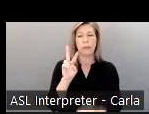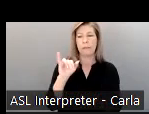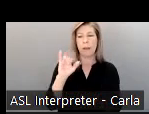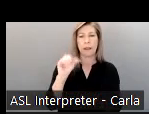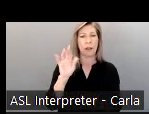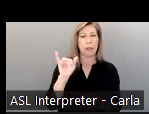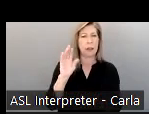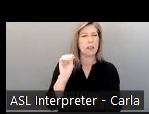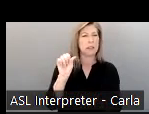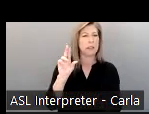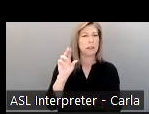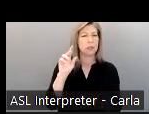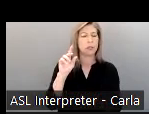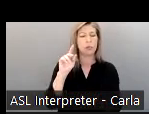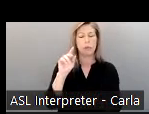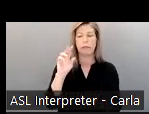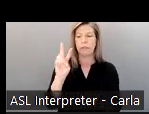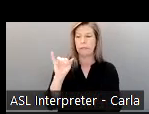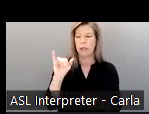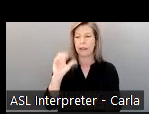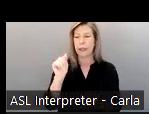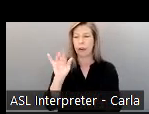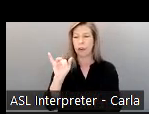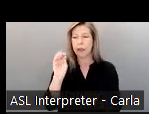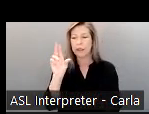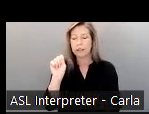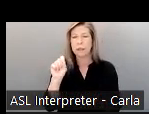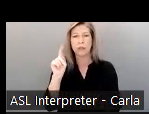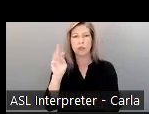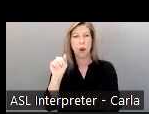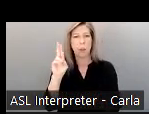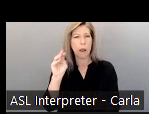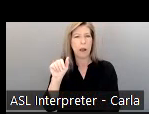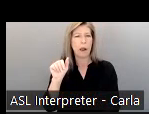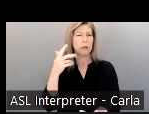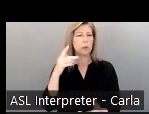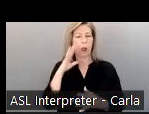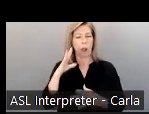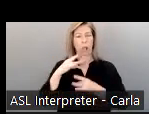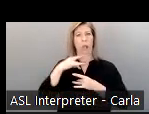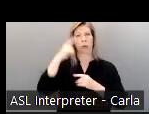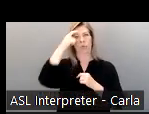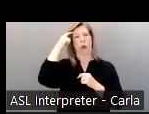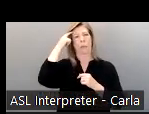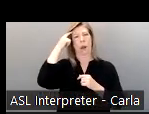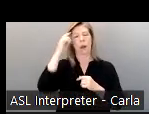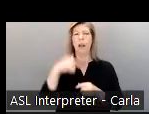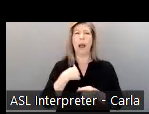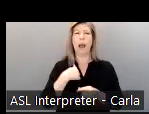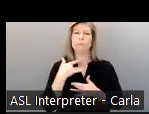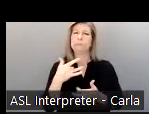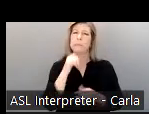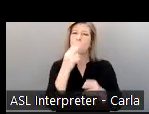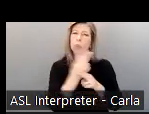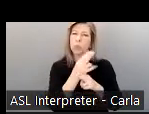I don't really kind of talk about terms like vicarious trauma, and I actually don't even use the term self-care